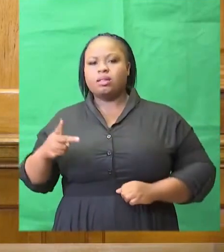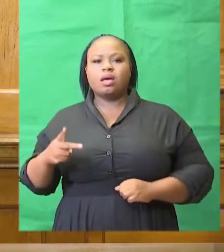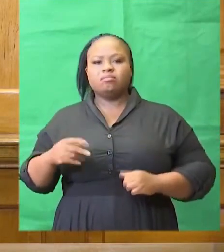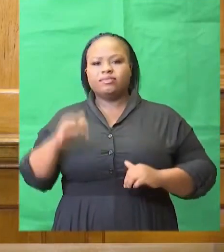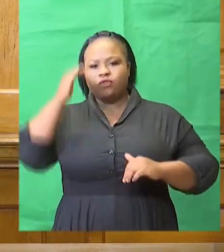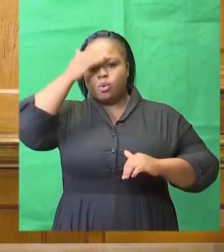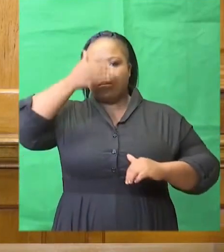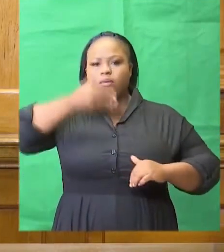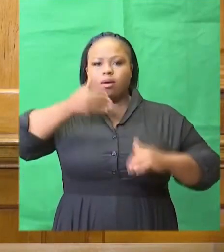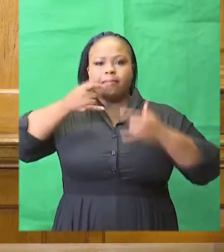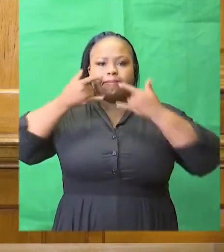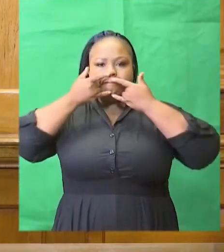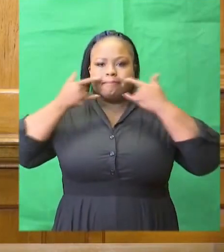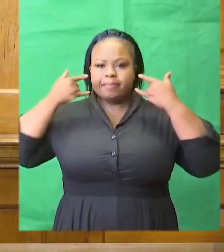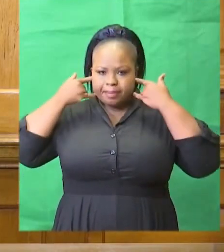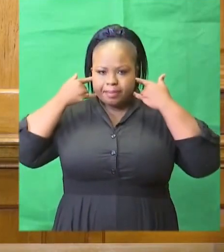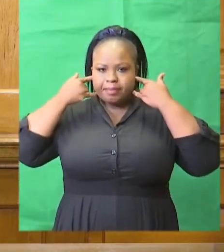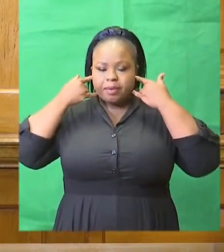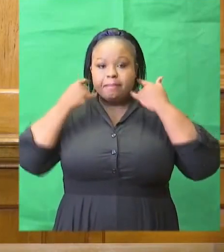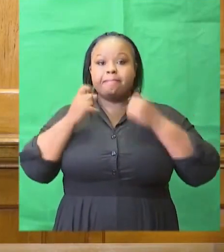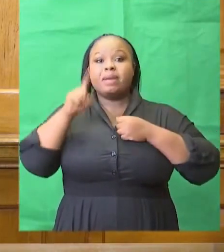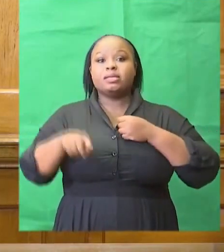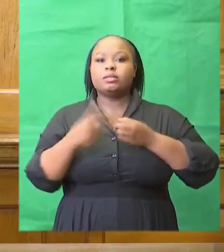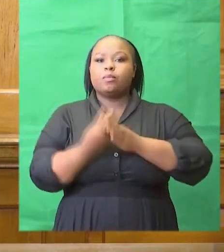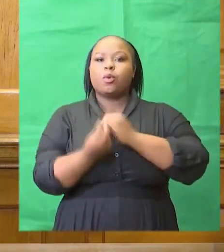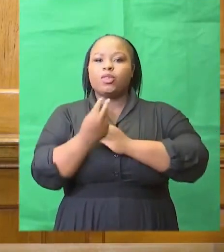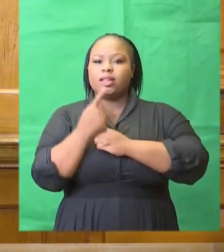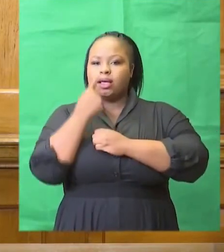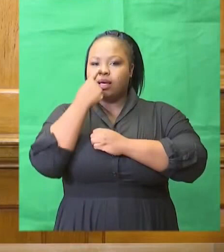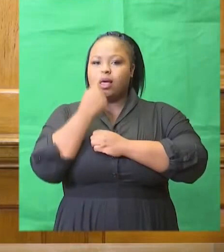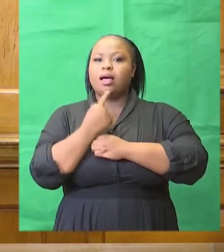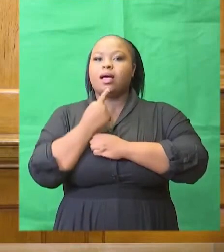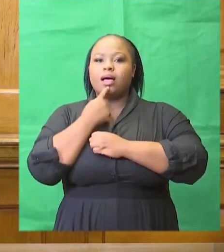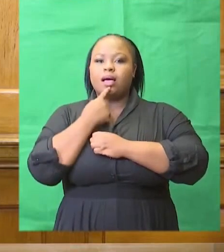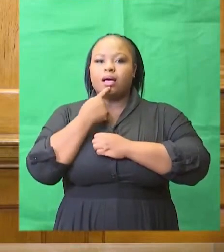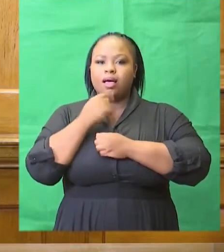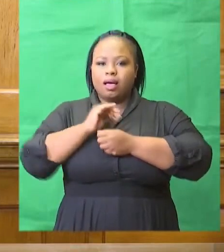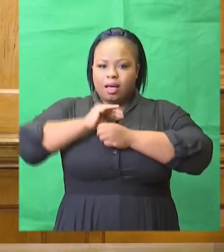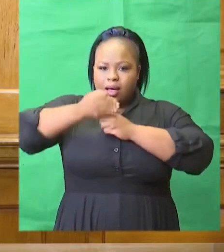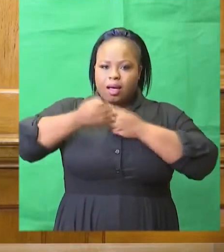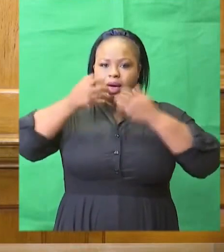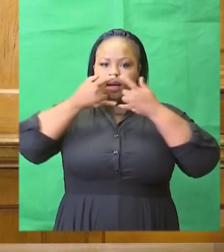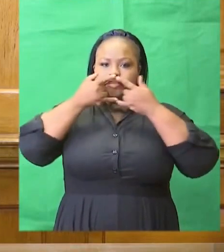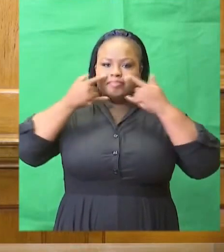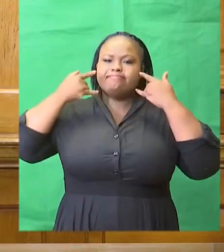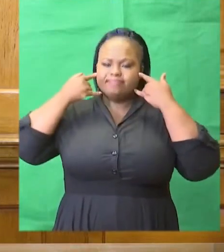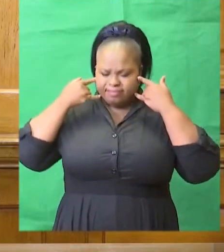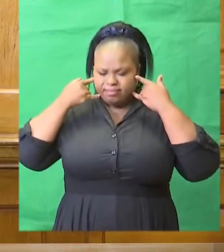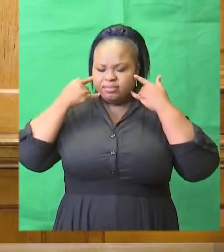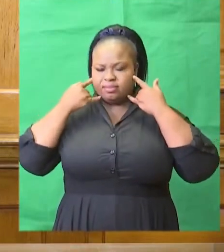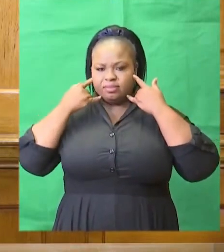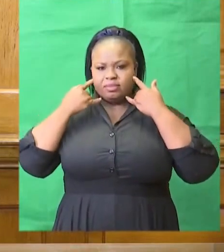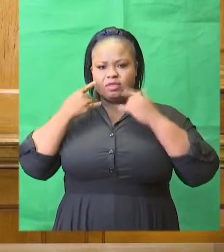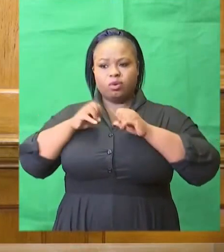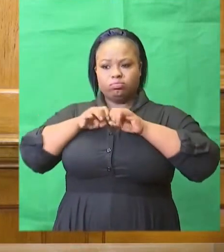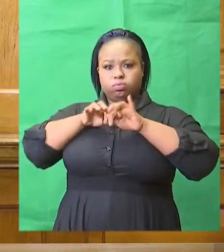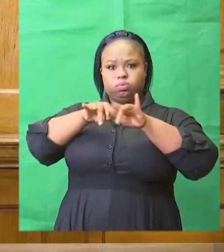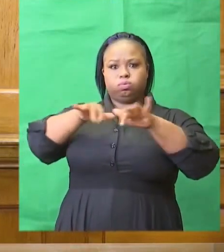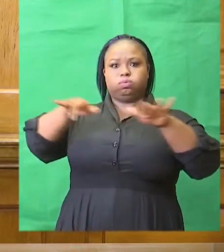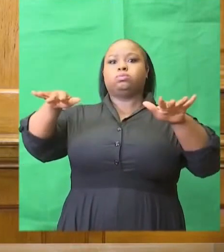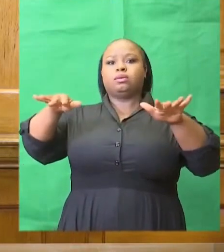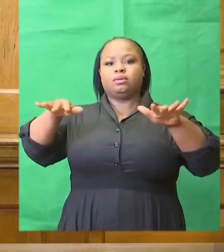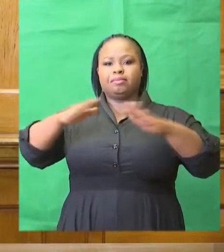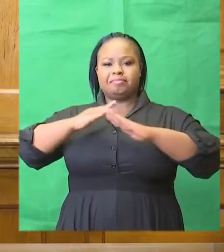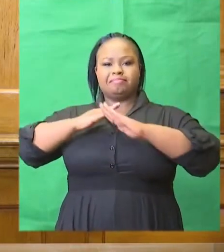covering over both the nose and the mouth is the best way to prevent transmission of